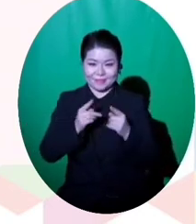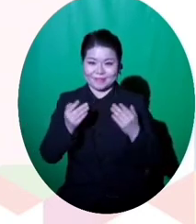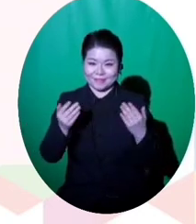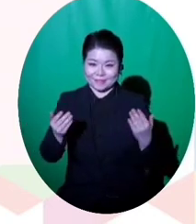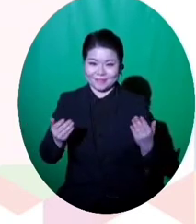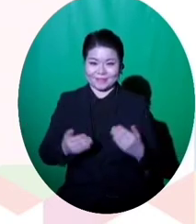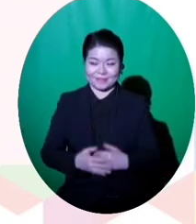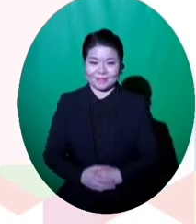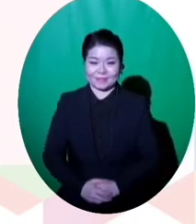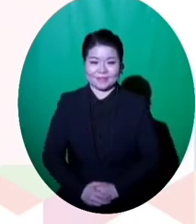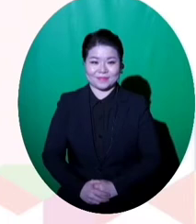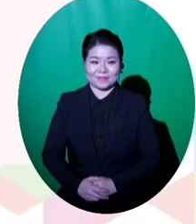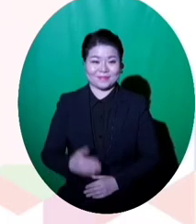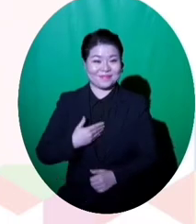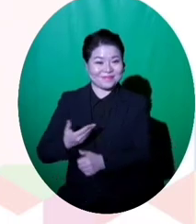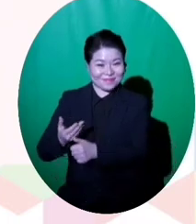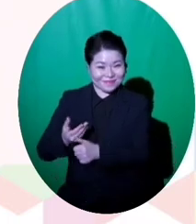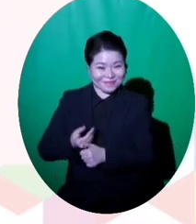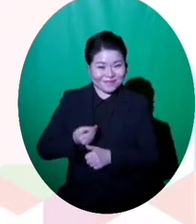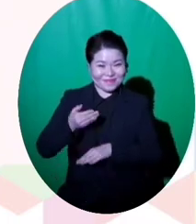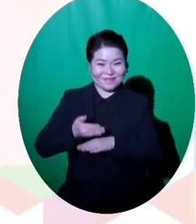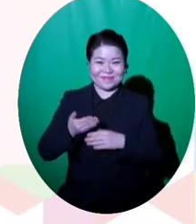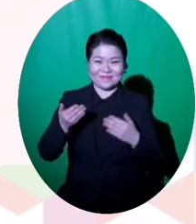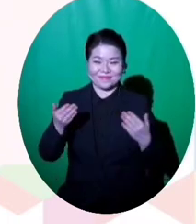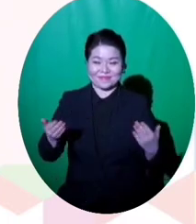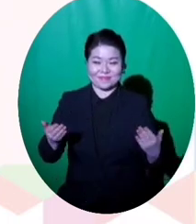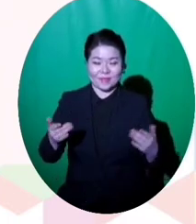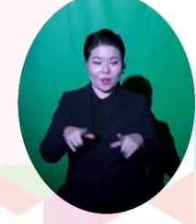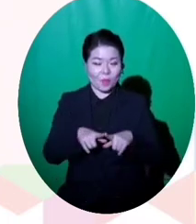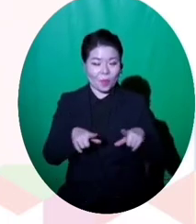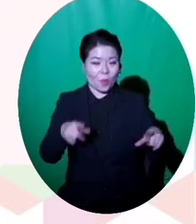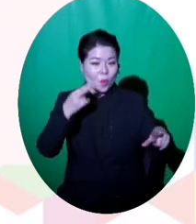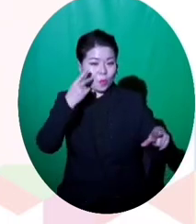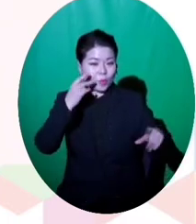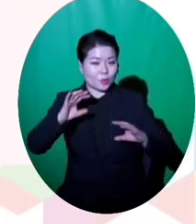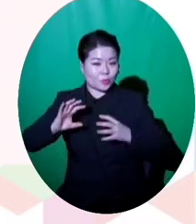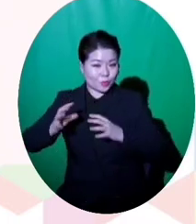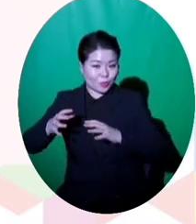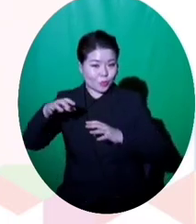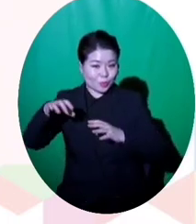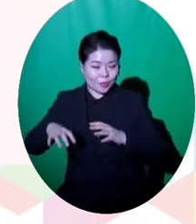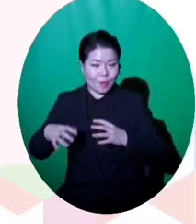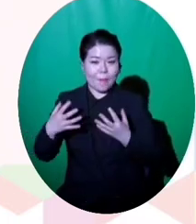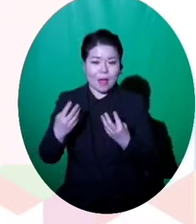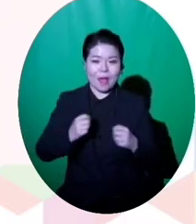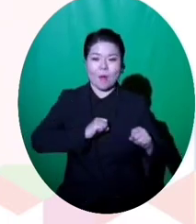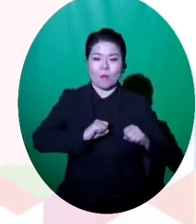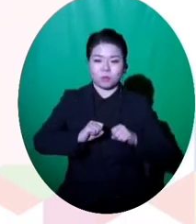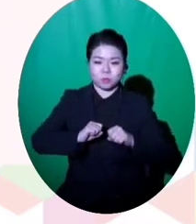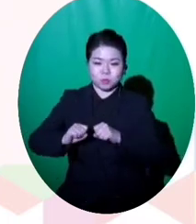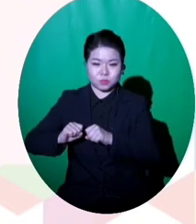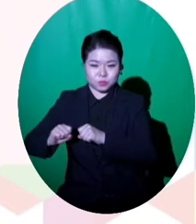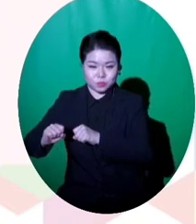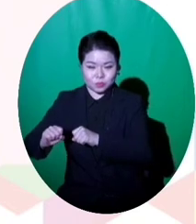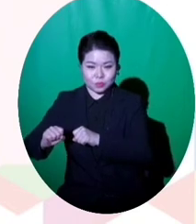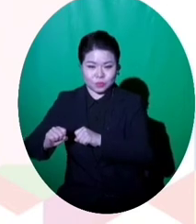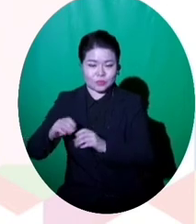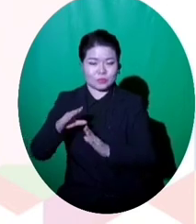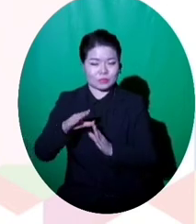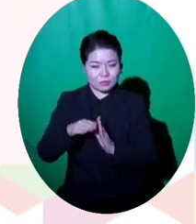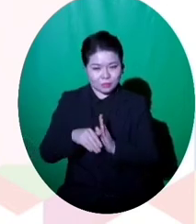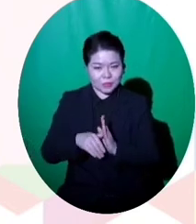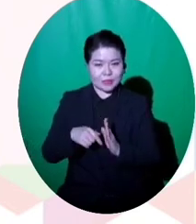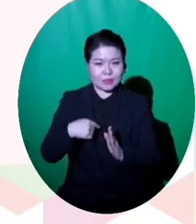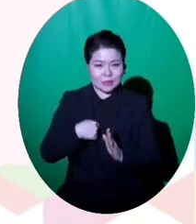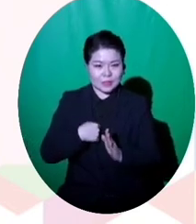I would do is actually to look up the indigenous tribes of people who came before the colonizers and give